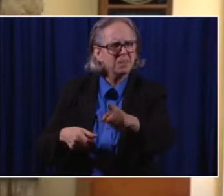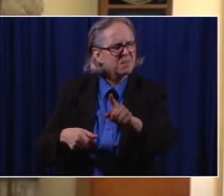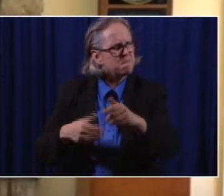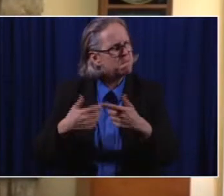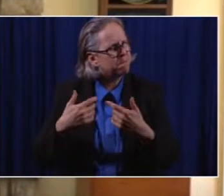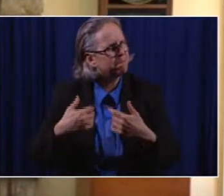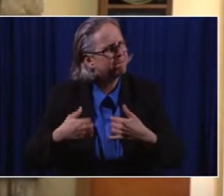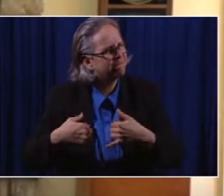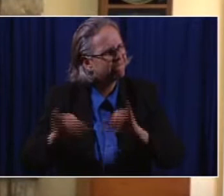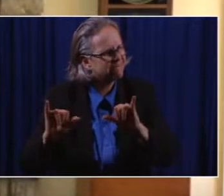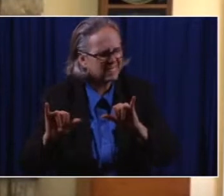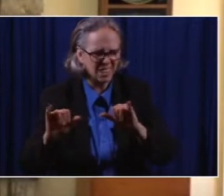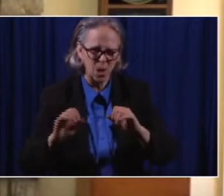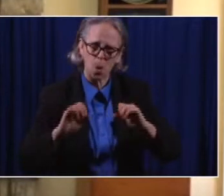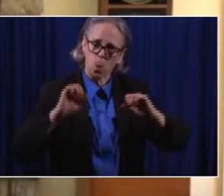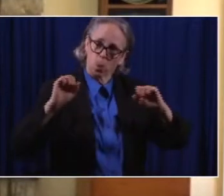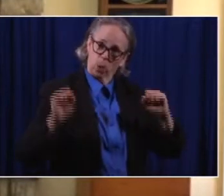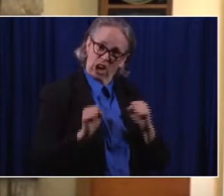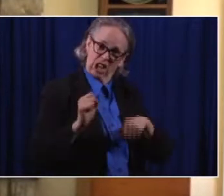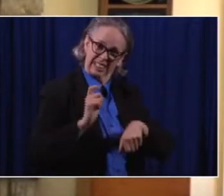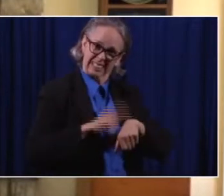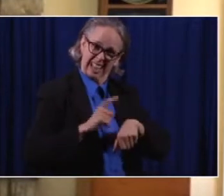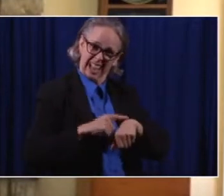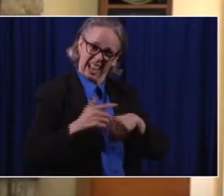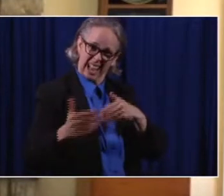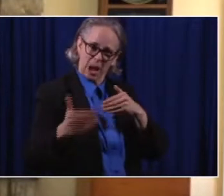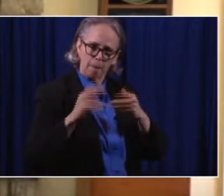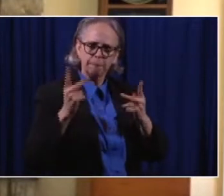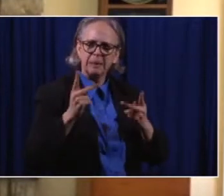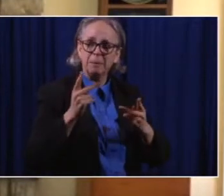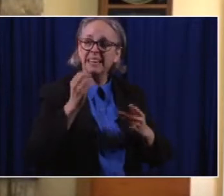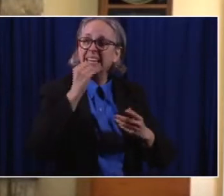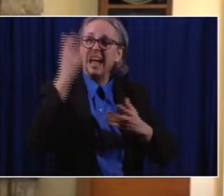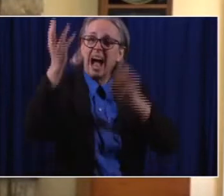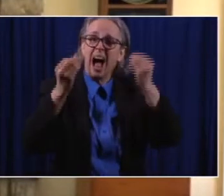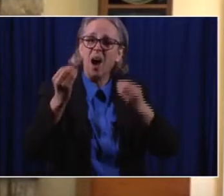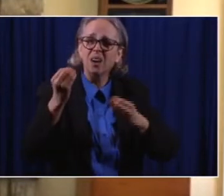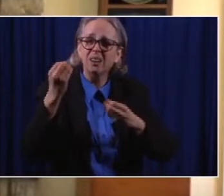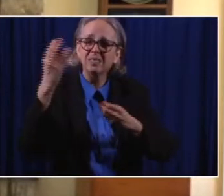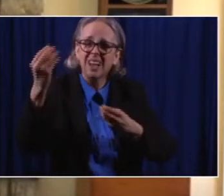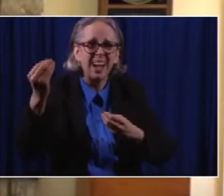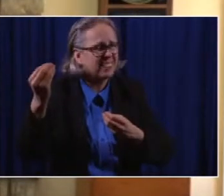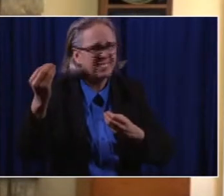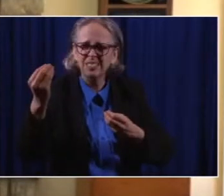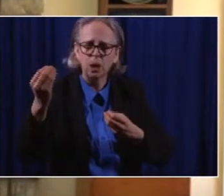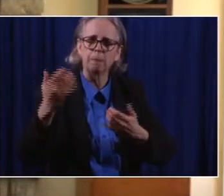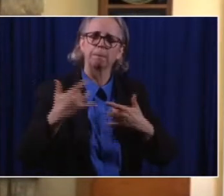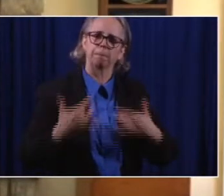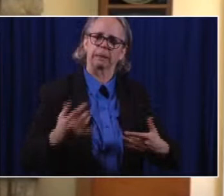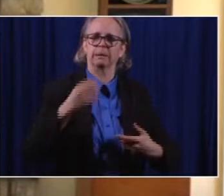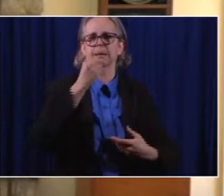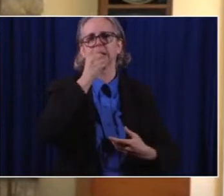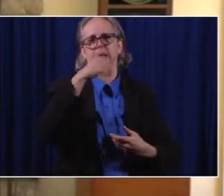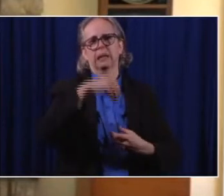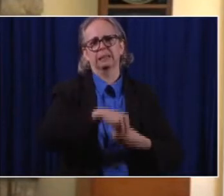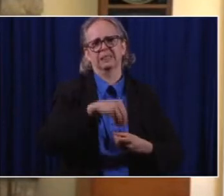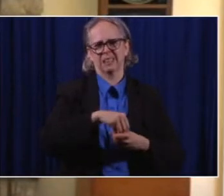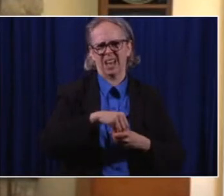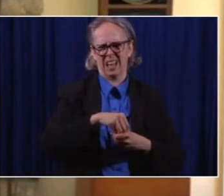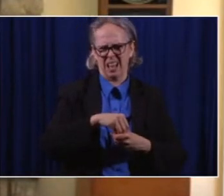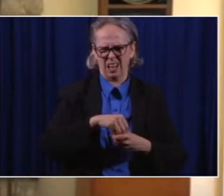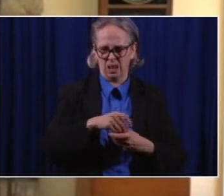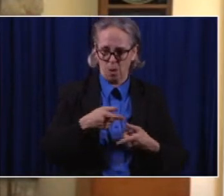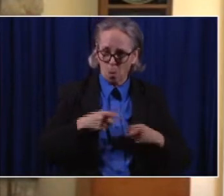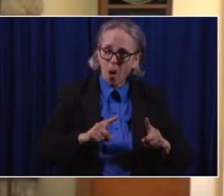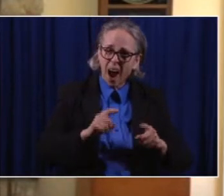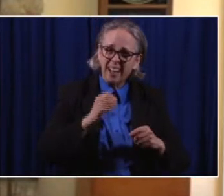generally now this time of year. And there's many times people can't wear a mask. And that's what inherently, it's not